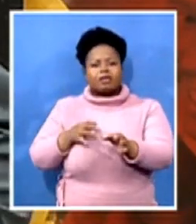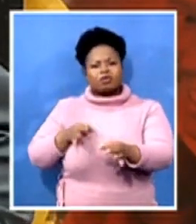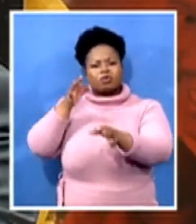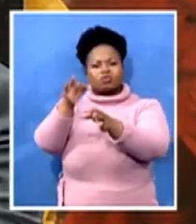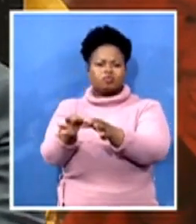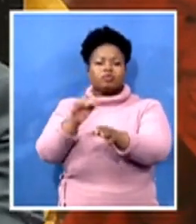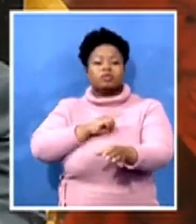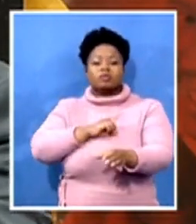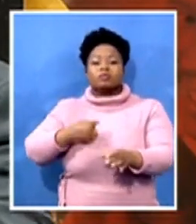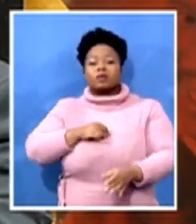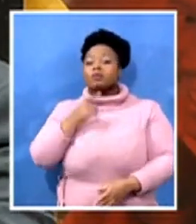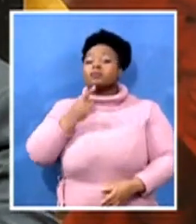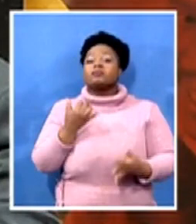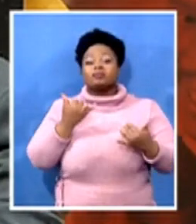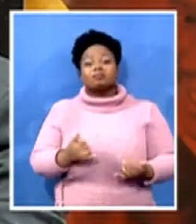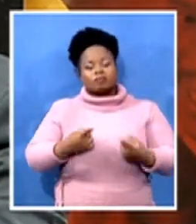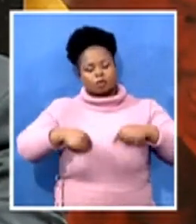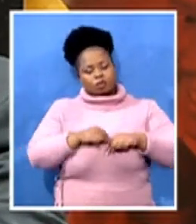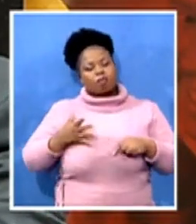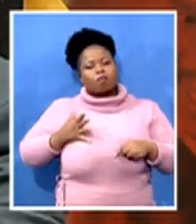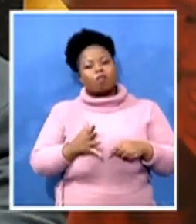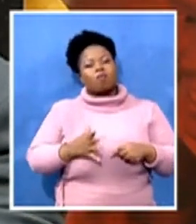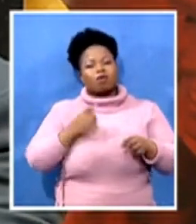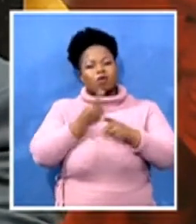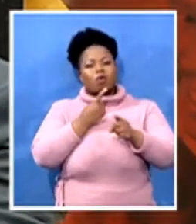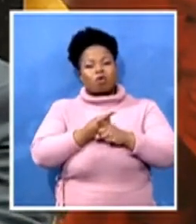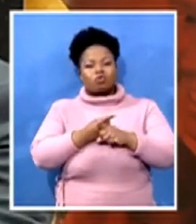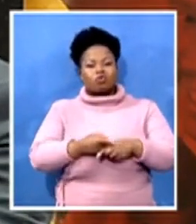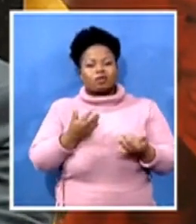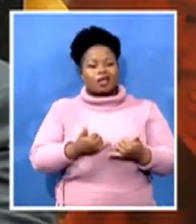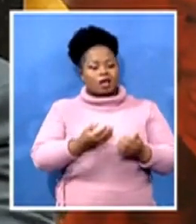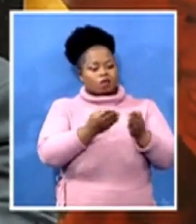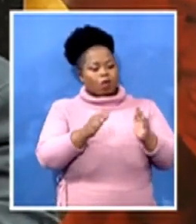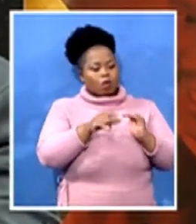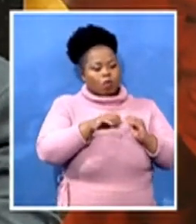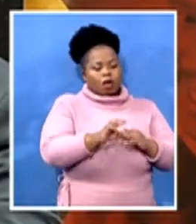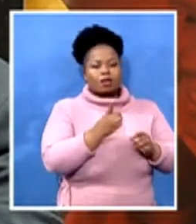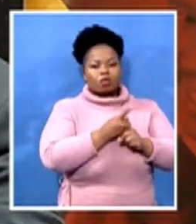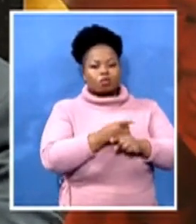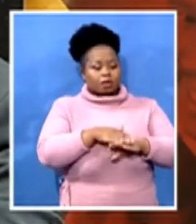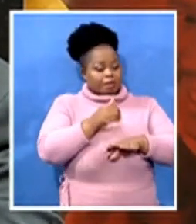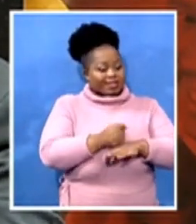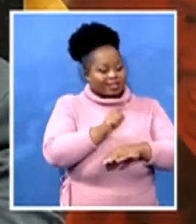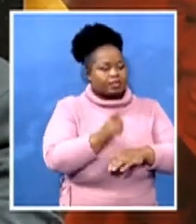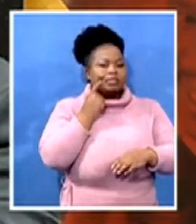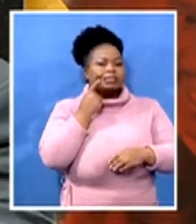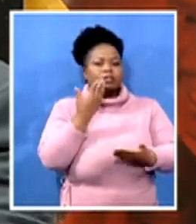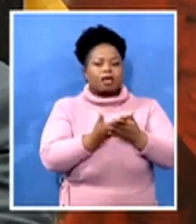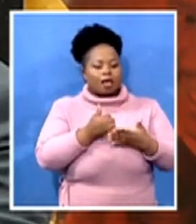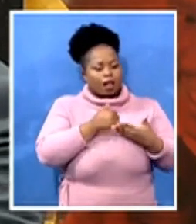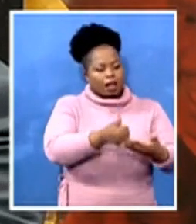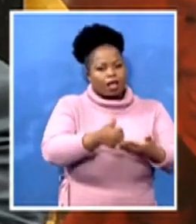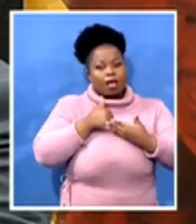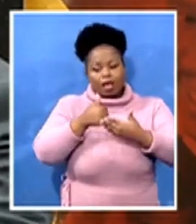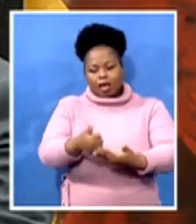ukusebenza phaa kweza ward-based war rooms, apho sizawukwazi ukuncedisana sinike i-support efanelekileyo.